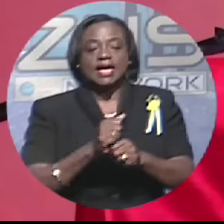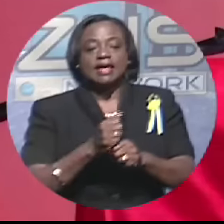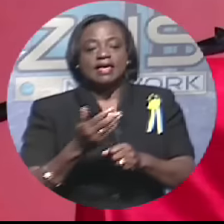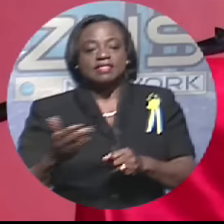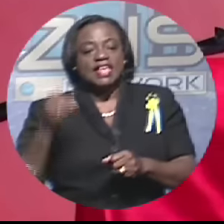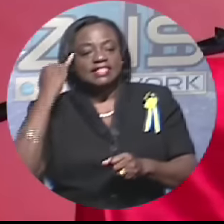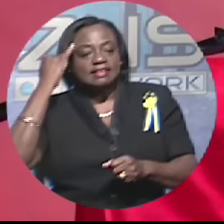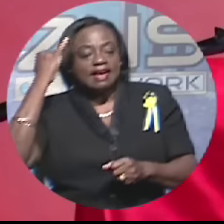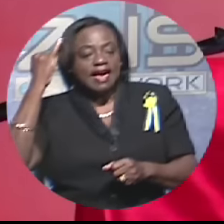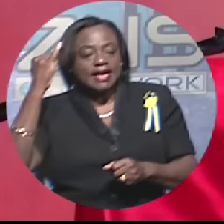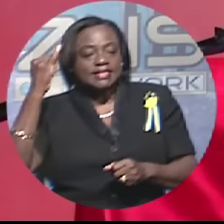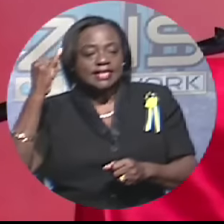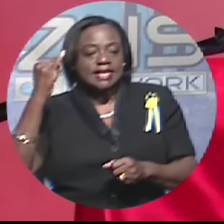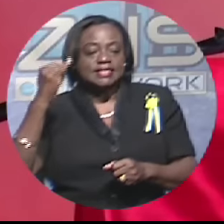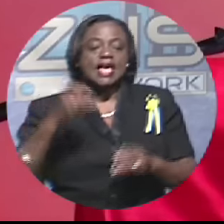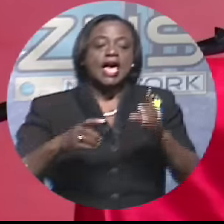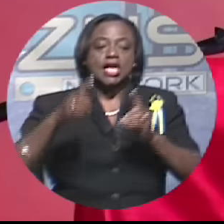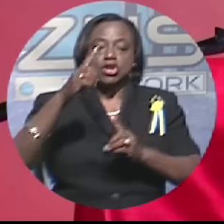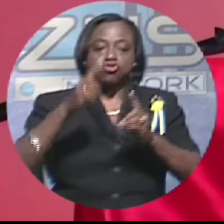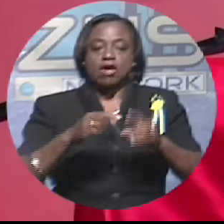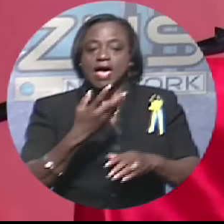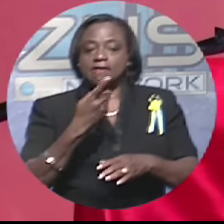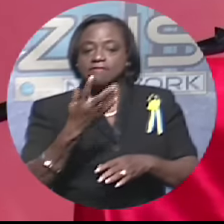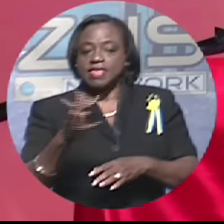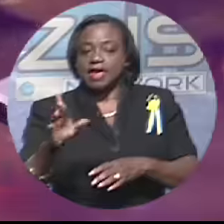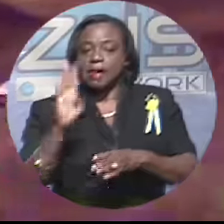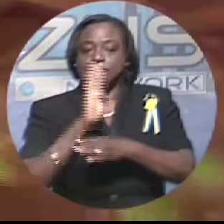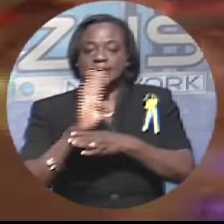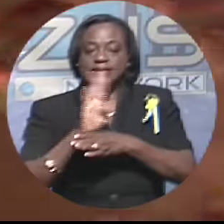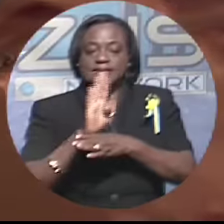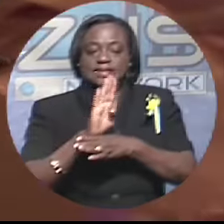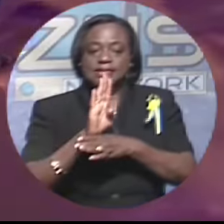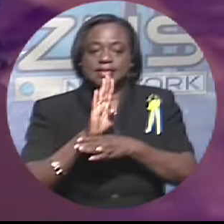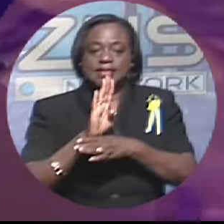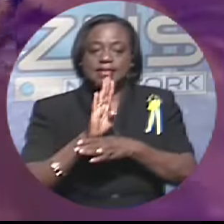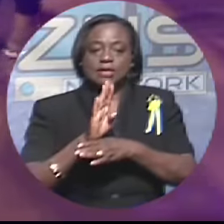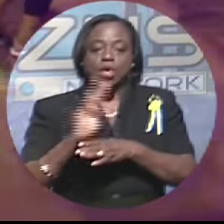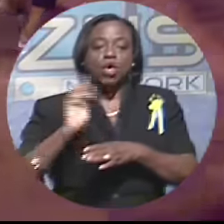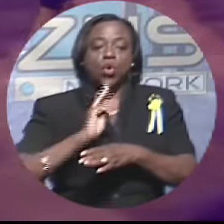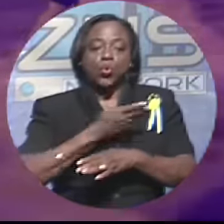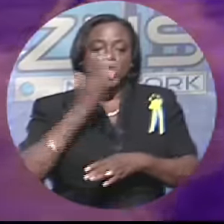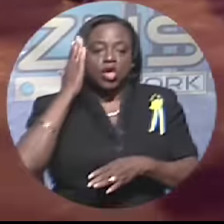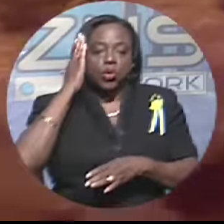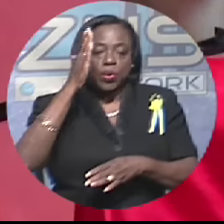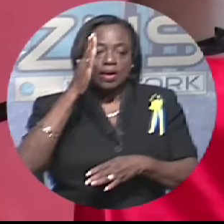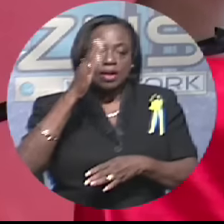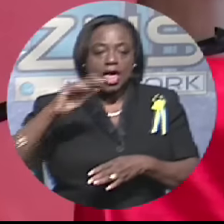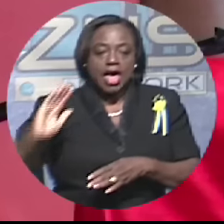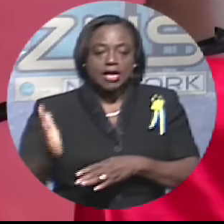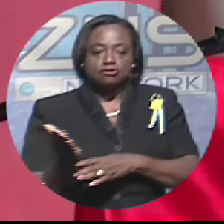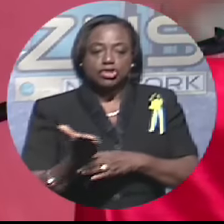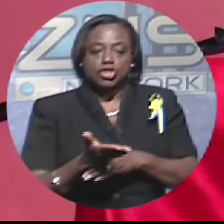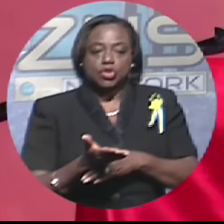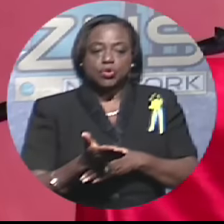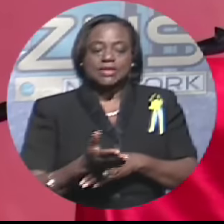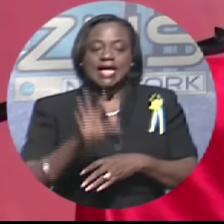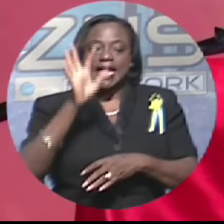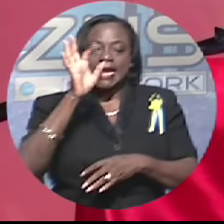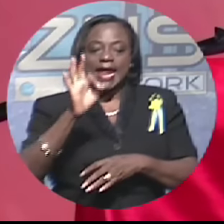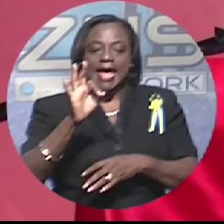their ideas and drive their businesses. We will introduce land